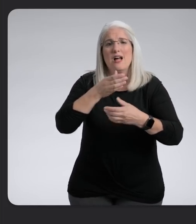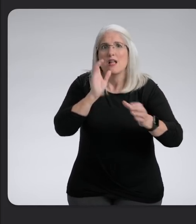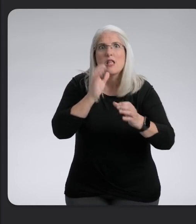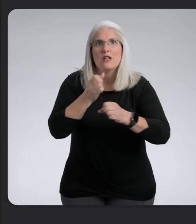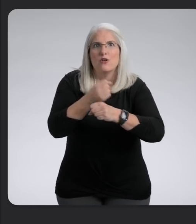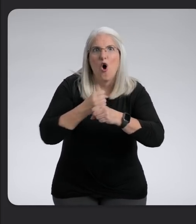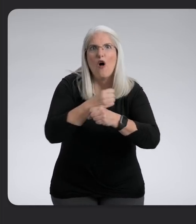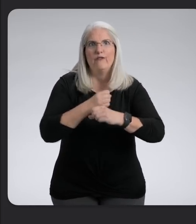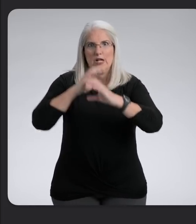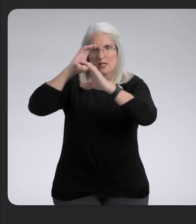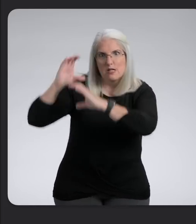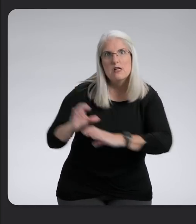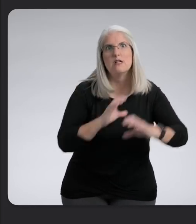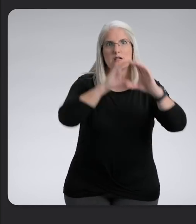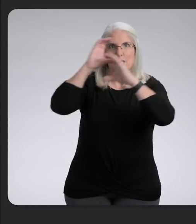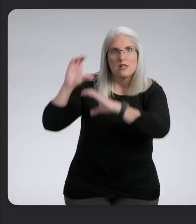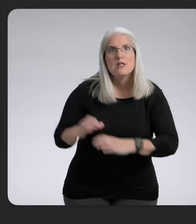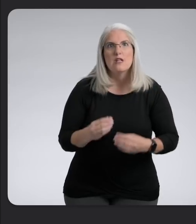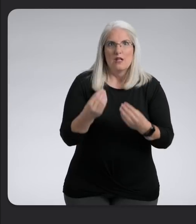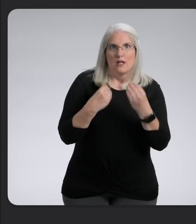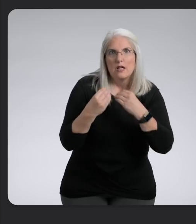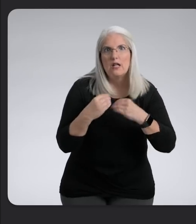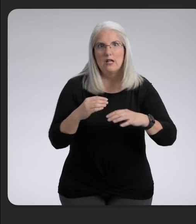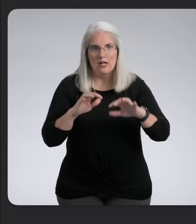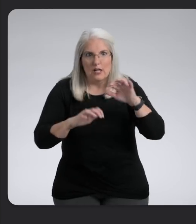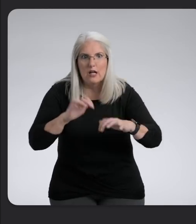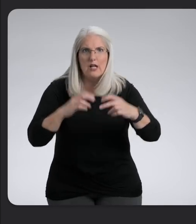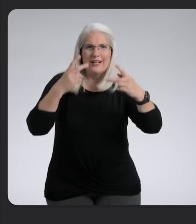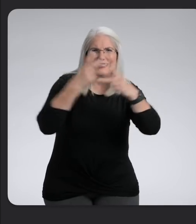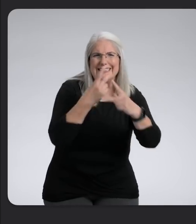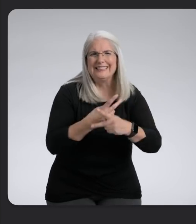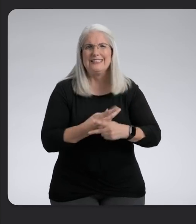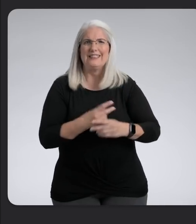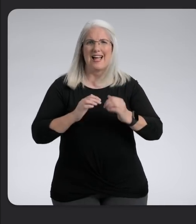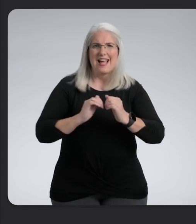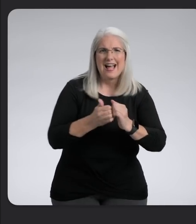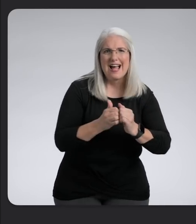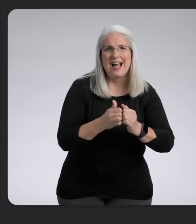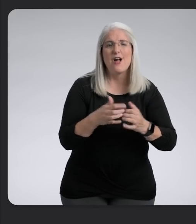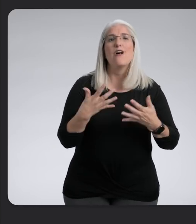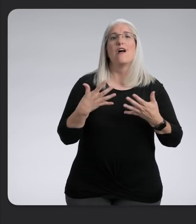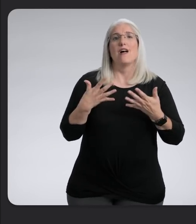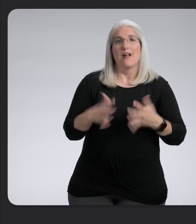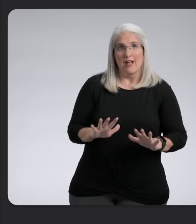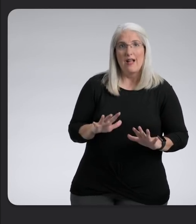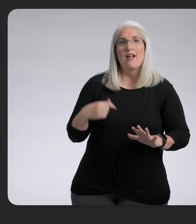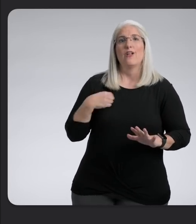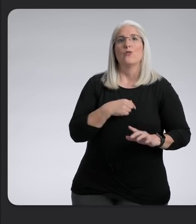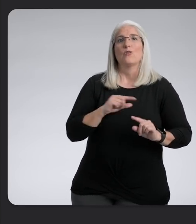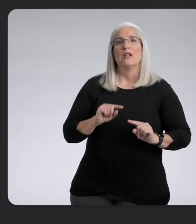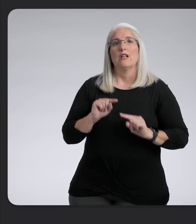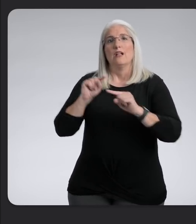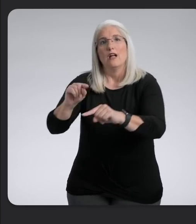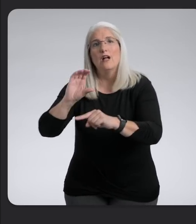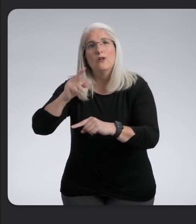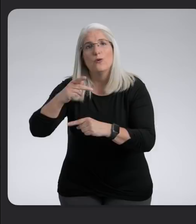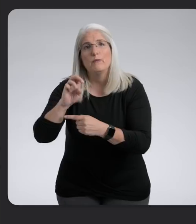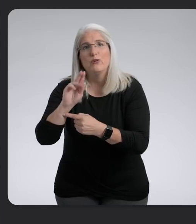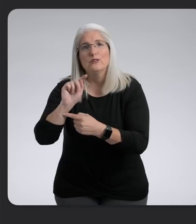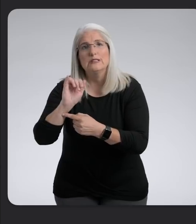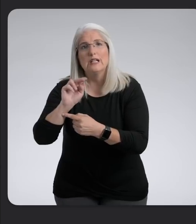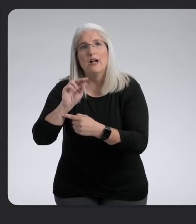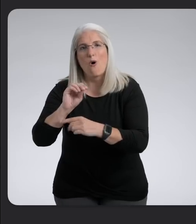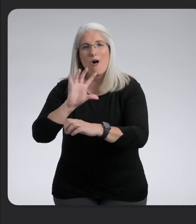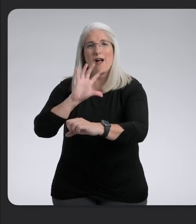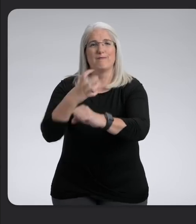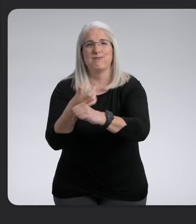bubble teas, eat some food. And then we would go into Cupertino. They'd come back into Cupertino piled in a minivan and spend